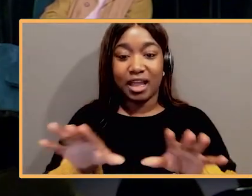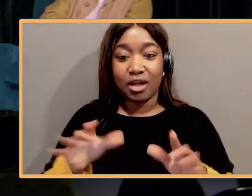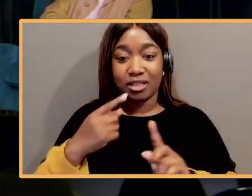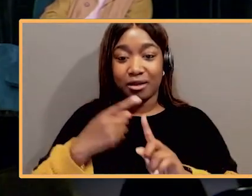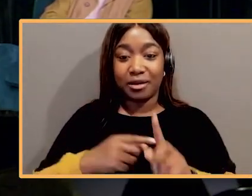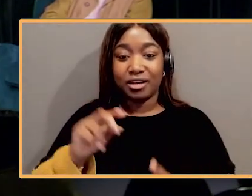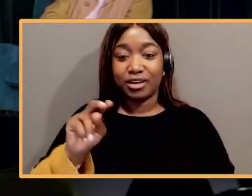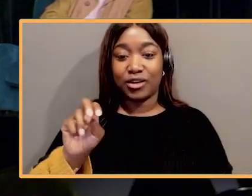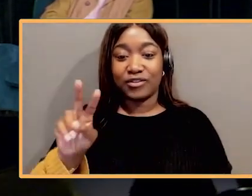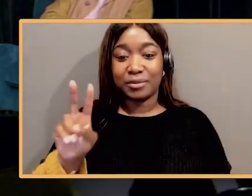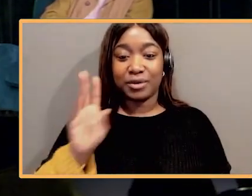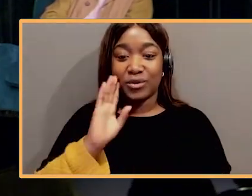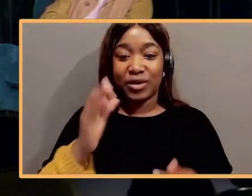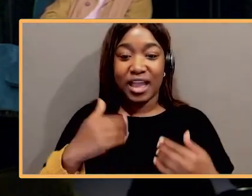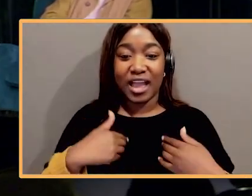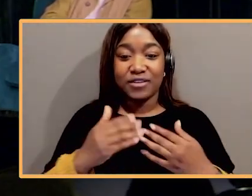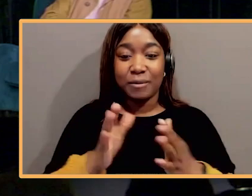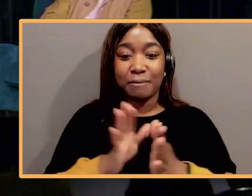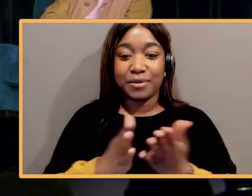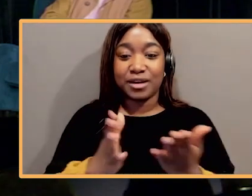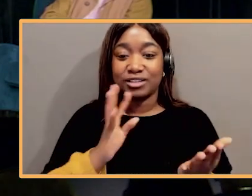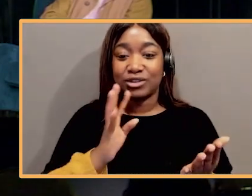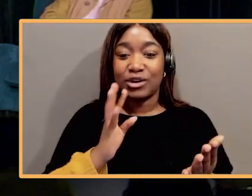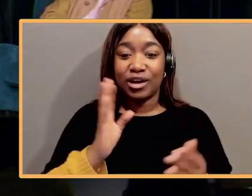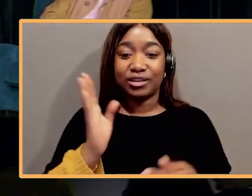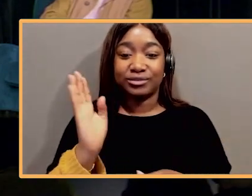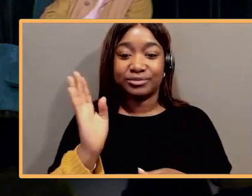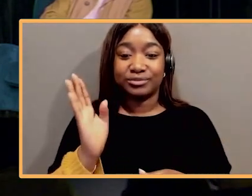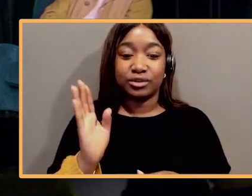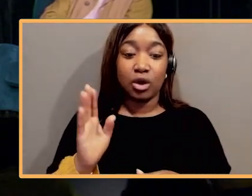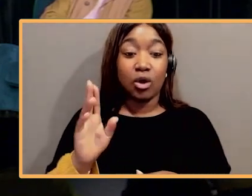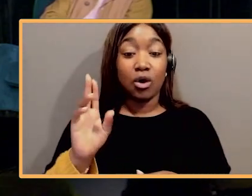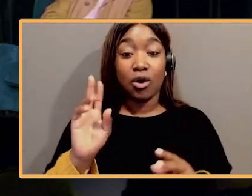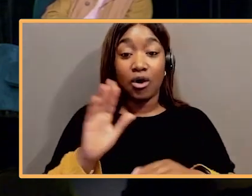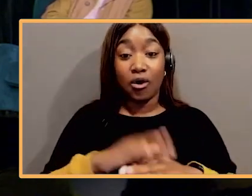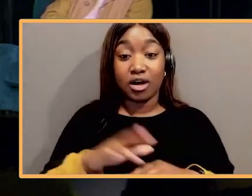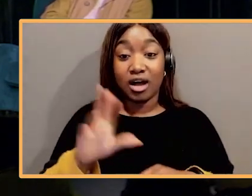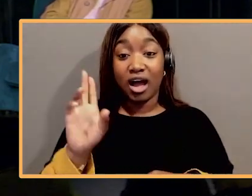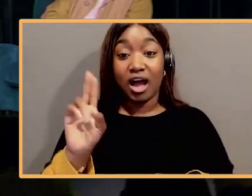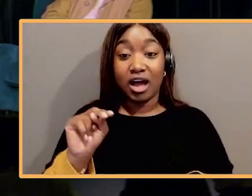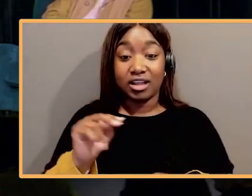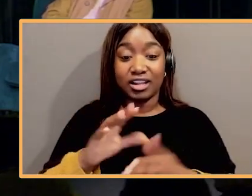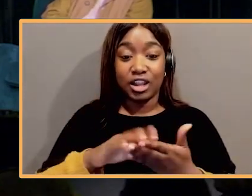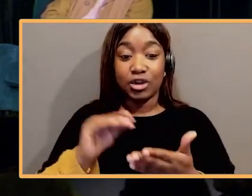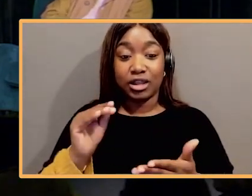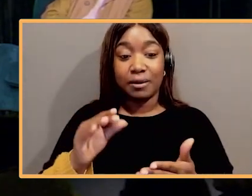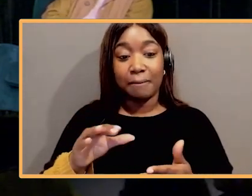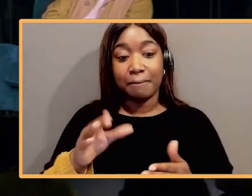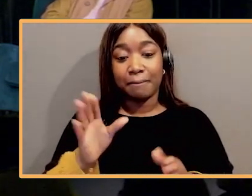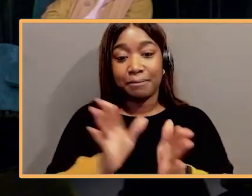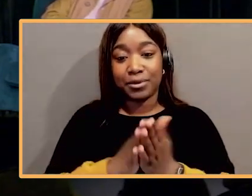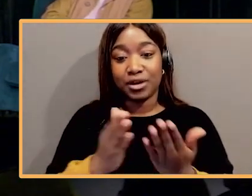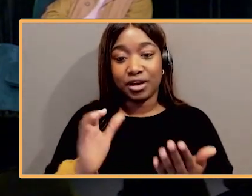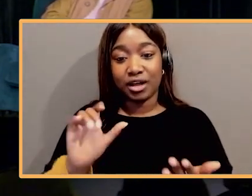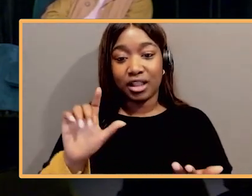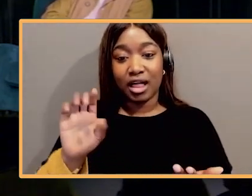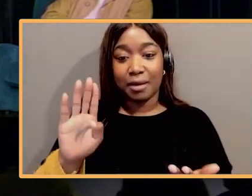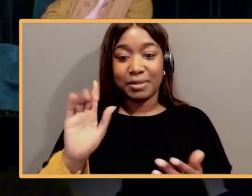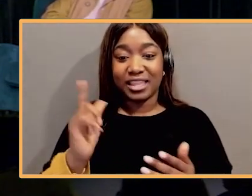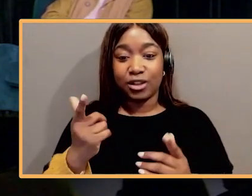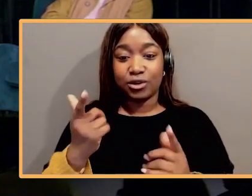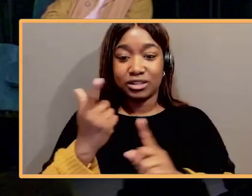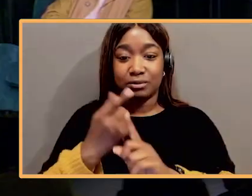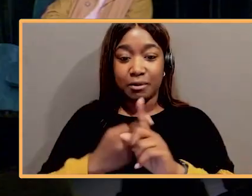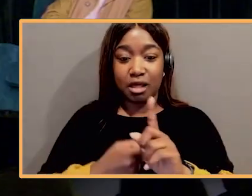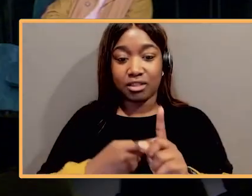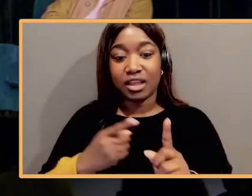book talk on Unlearning Book Club later this month, but also here for the official book